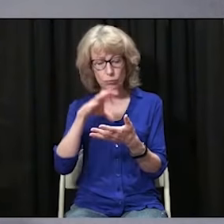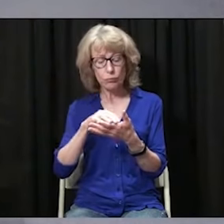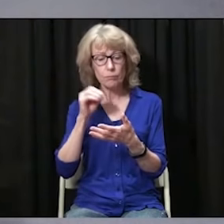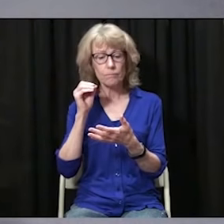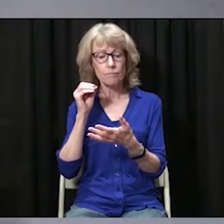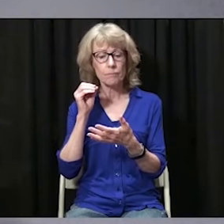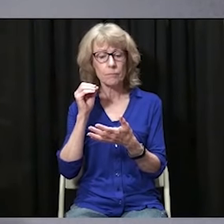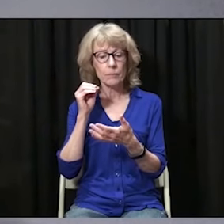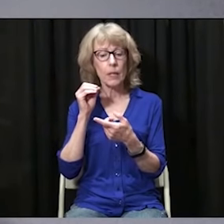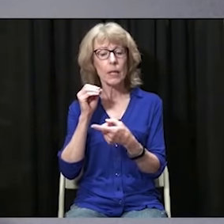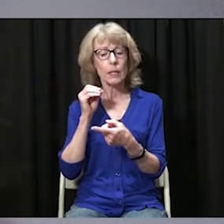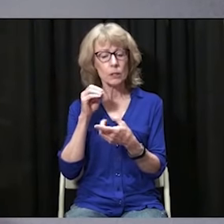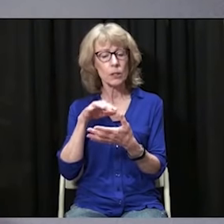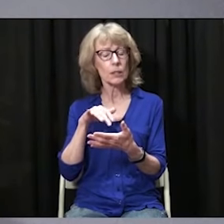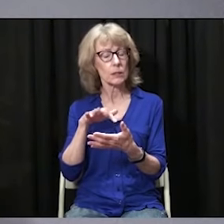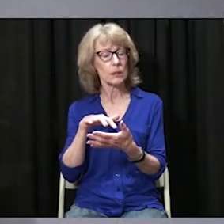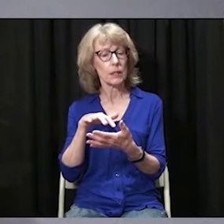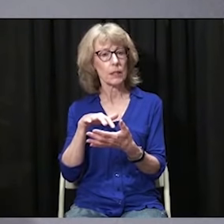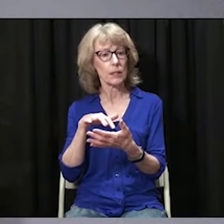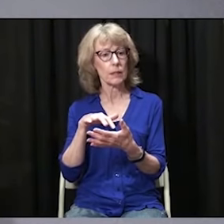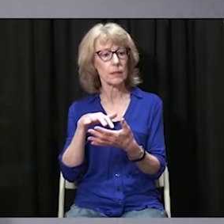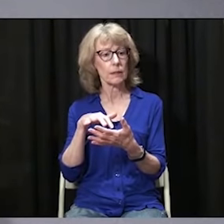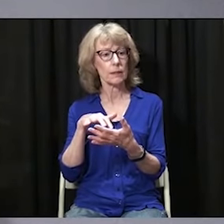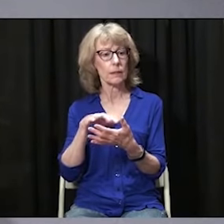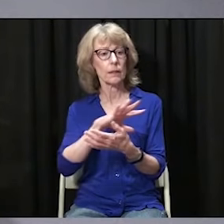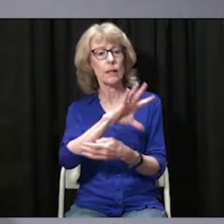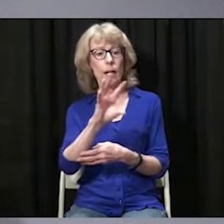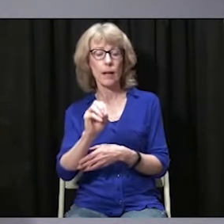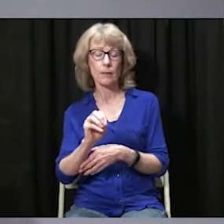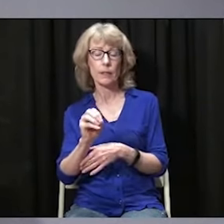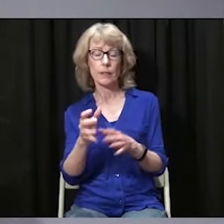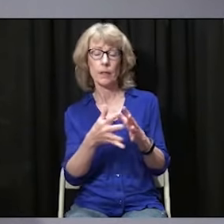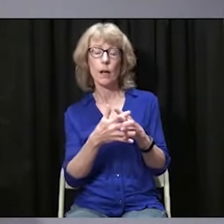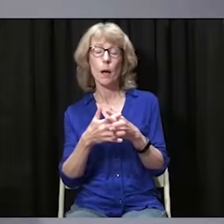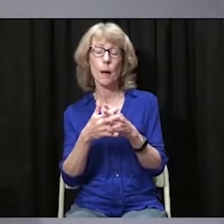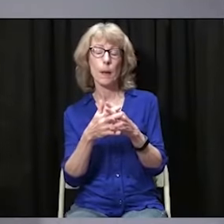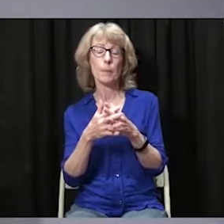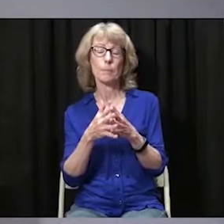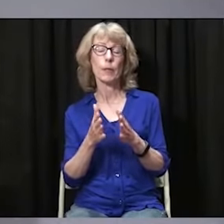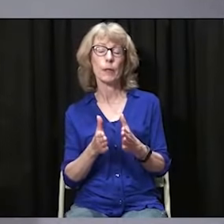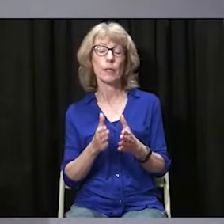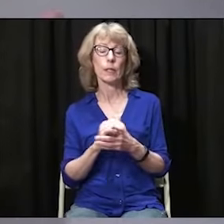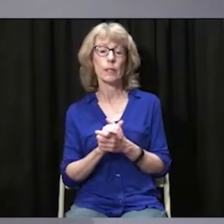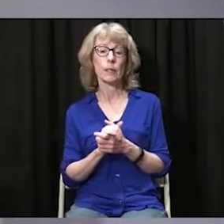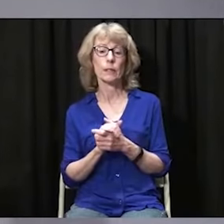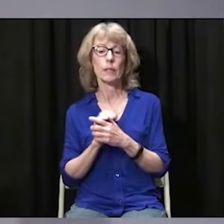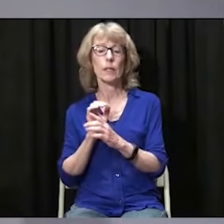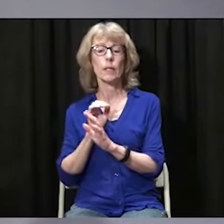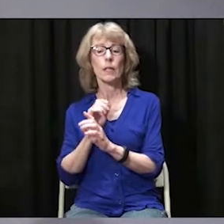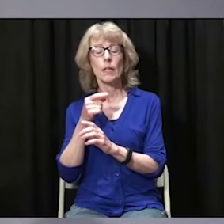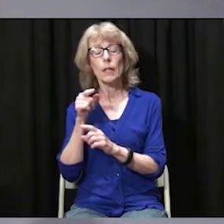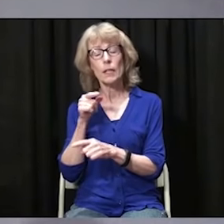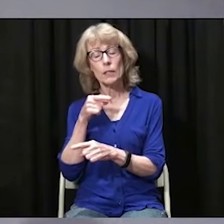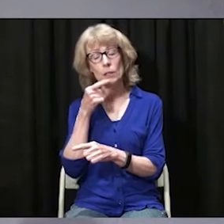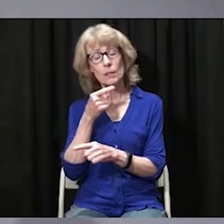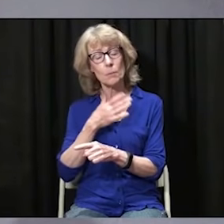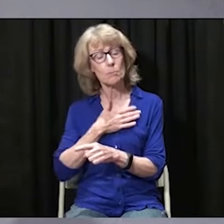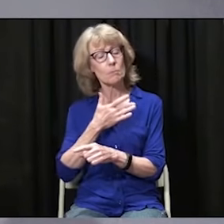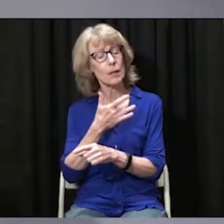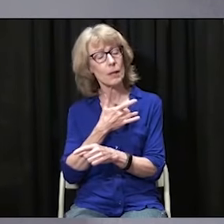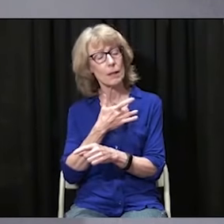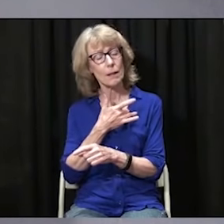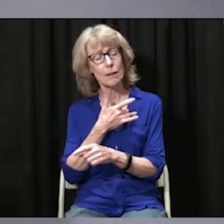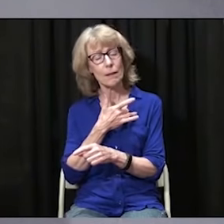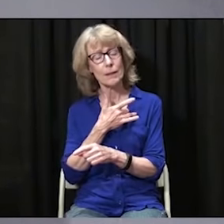African American Studies, and so she's very informed. In fact, at one point, she said, Phil, my heart actually goes out to these officers.